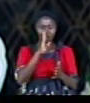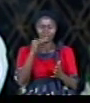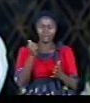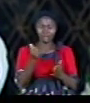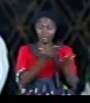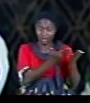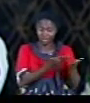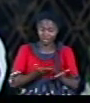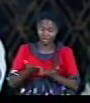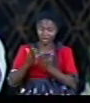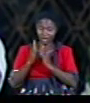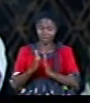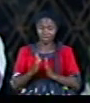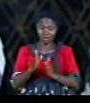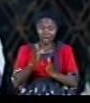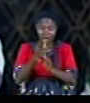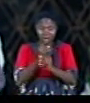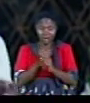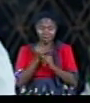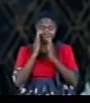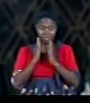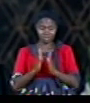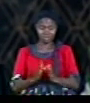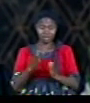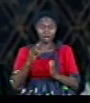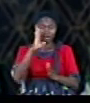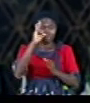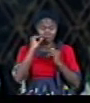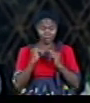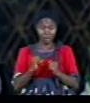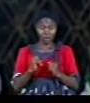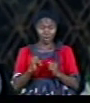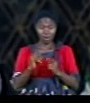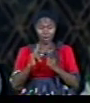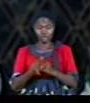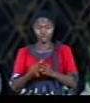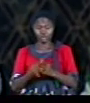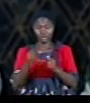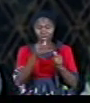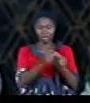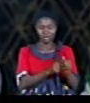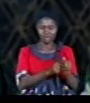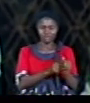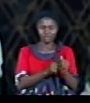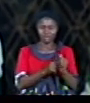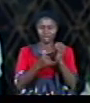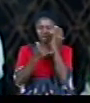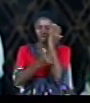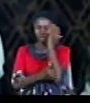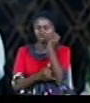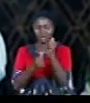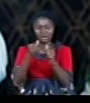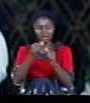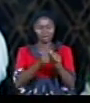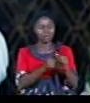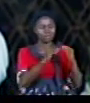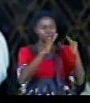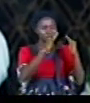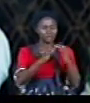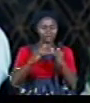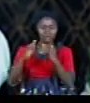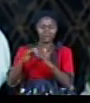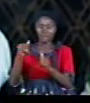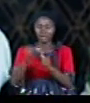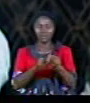your power to every region, to every city, to every village in River